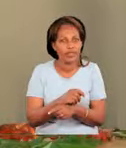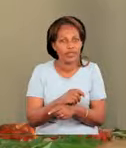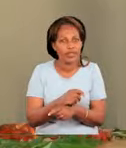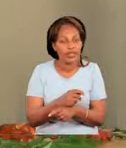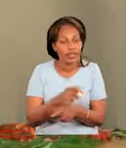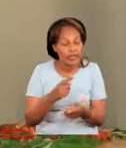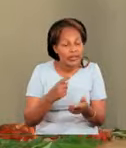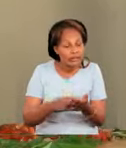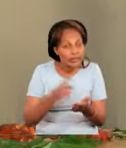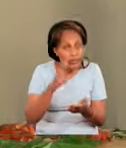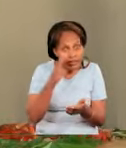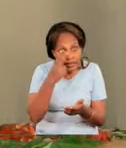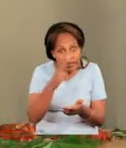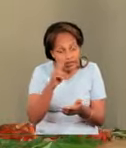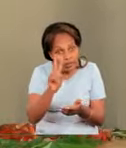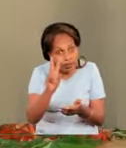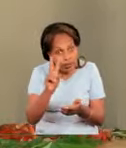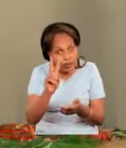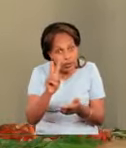Let's look at these two plants here.